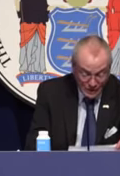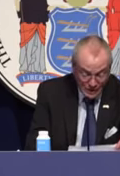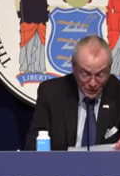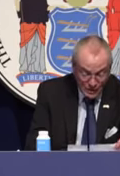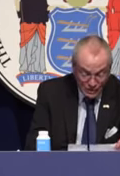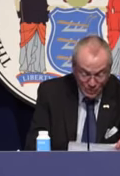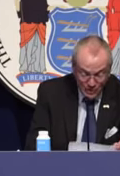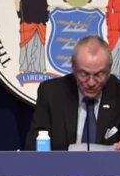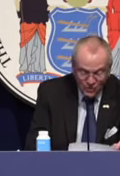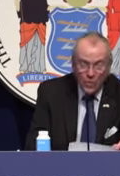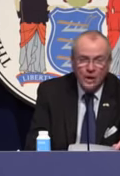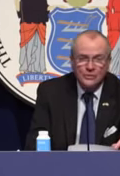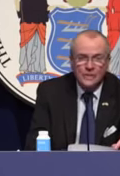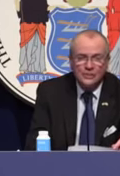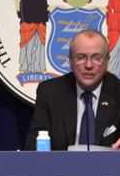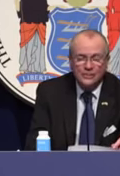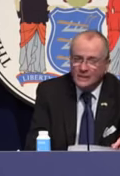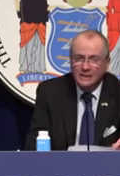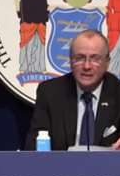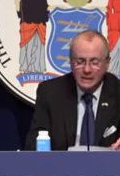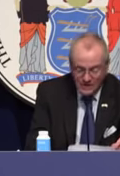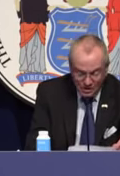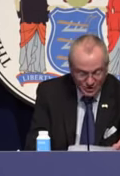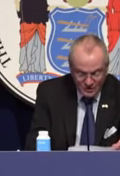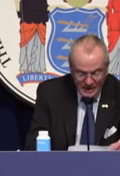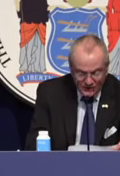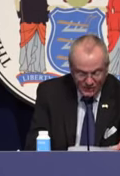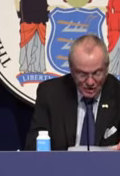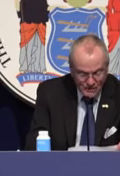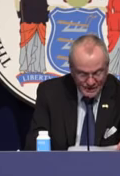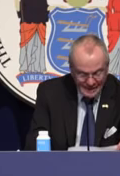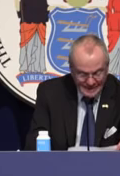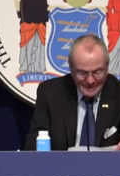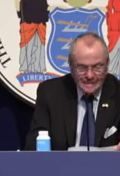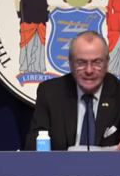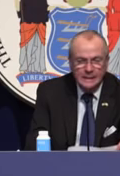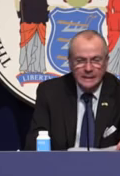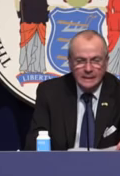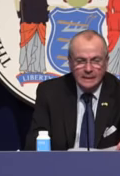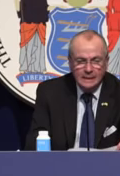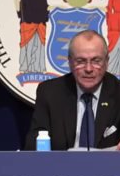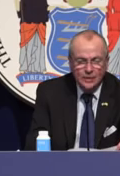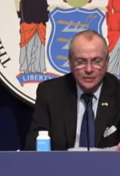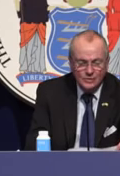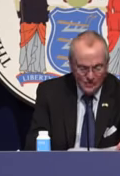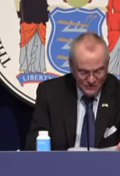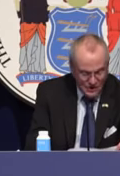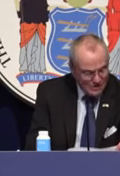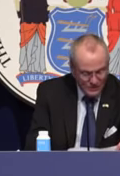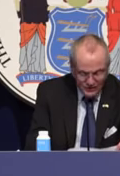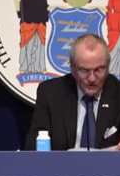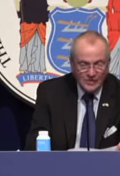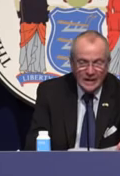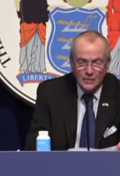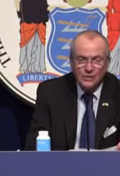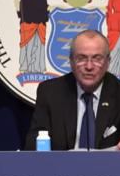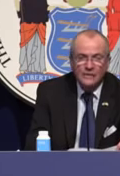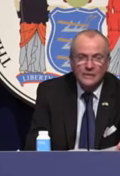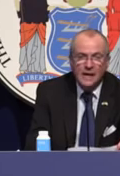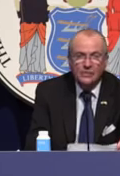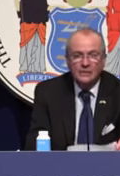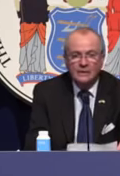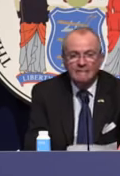hearts, we are reporting 460 additional deaths from COVID-19. Our total so far is a